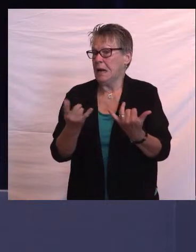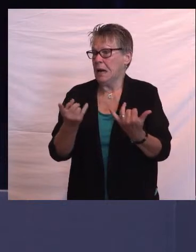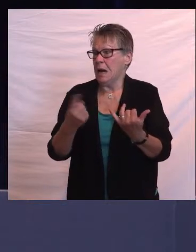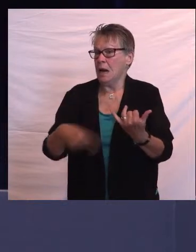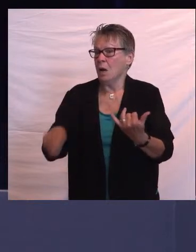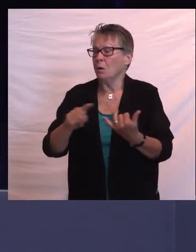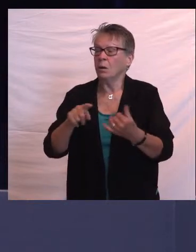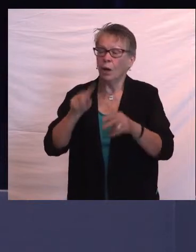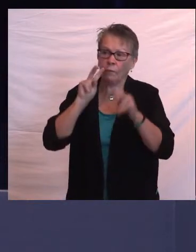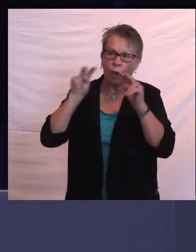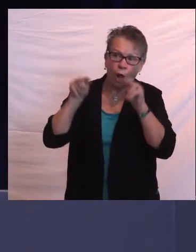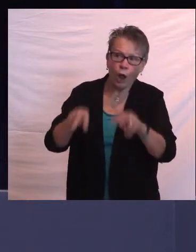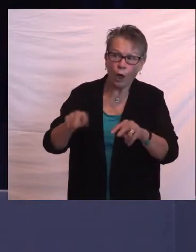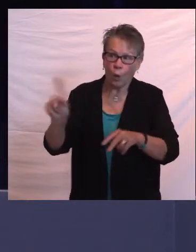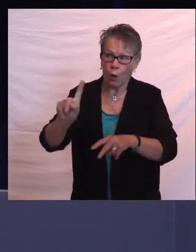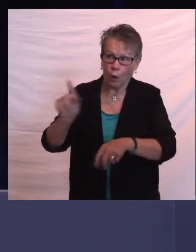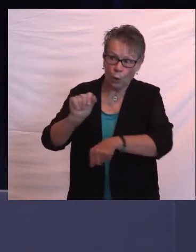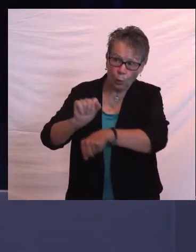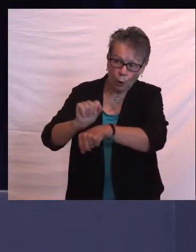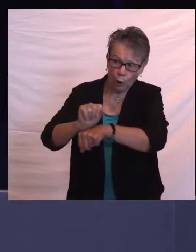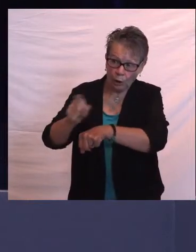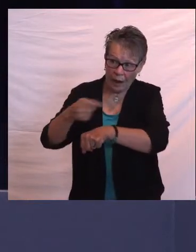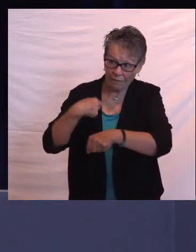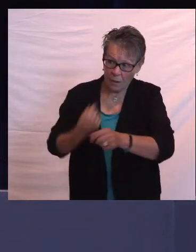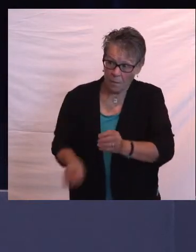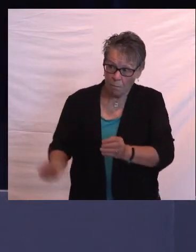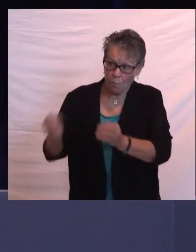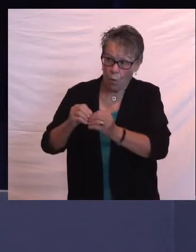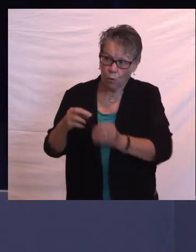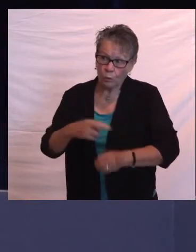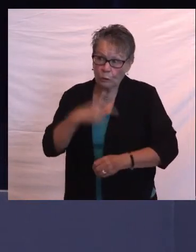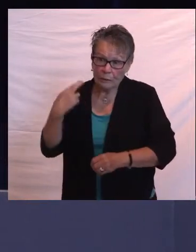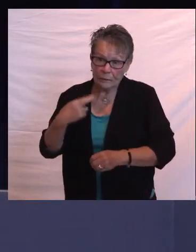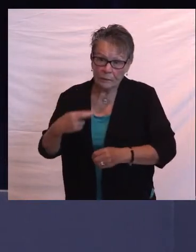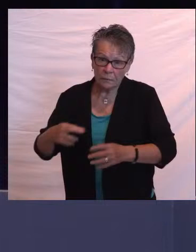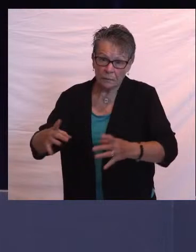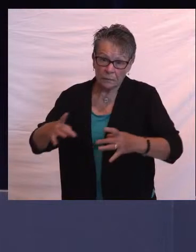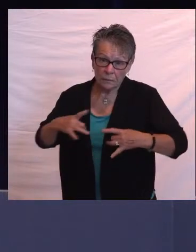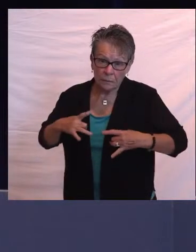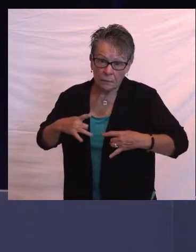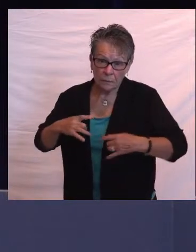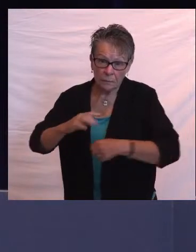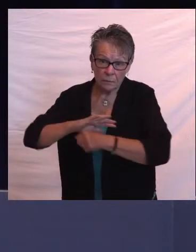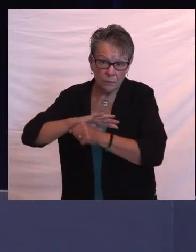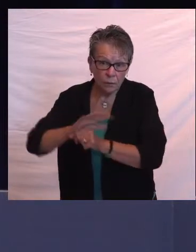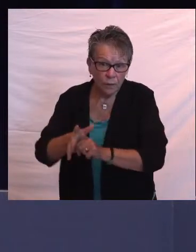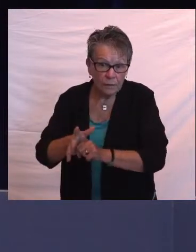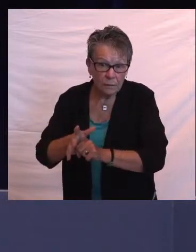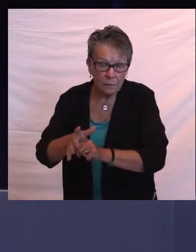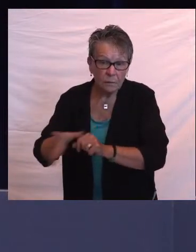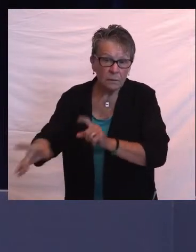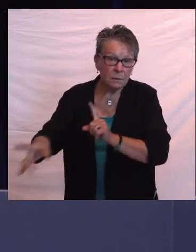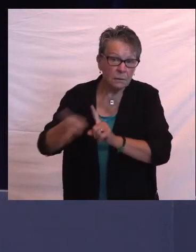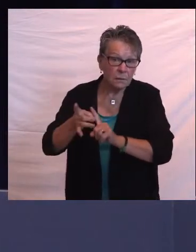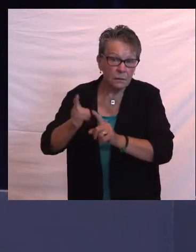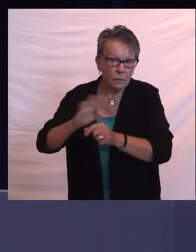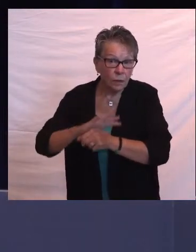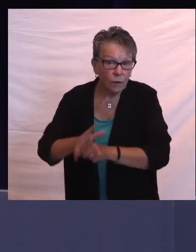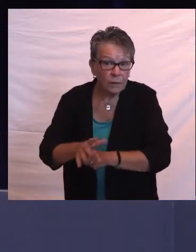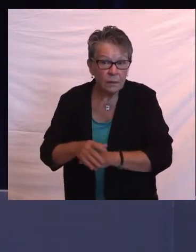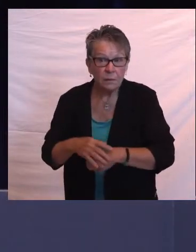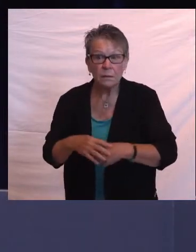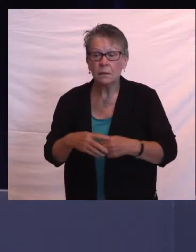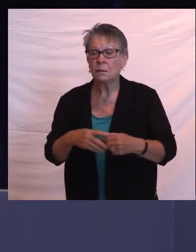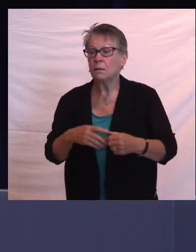settings are those who live and work in high-risk settings. That includes people in homeless shelters, in group homes,